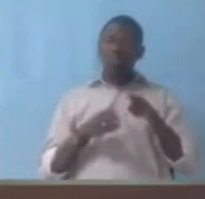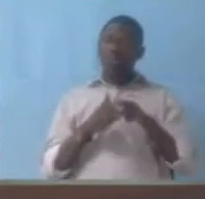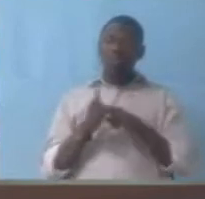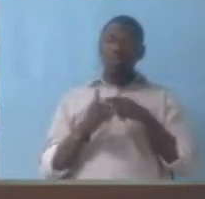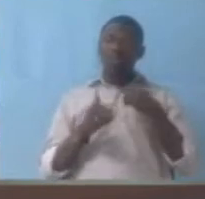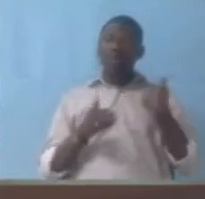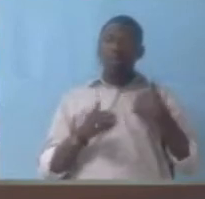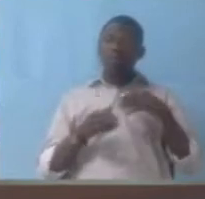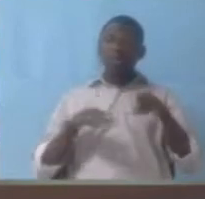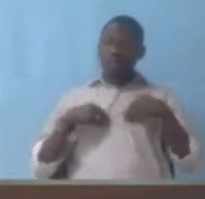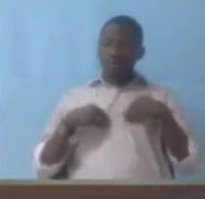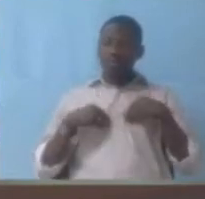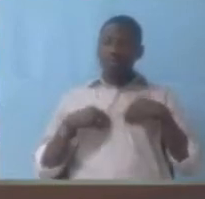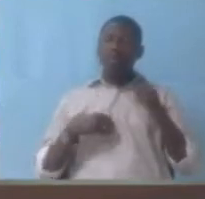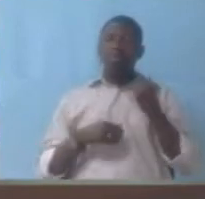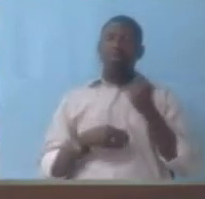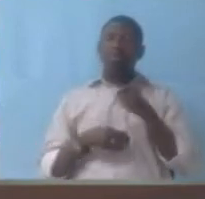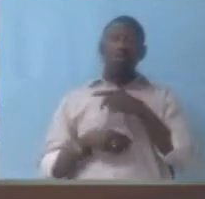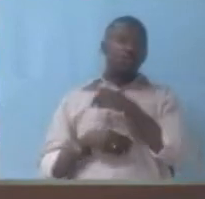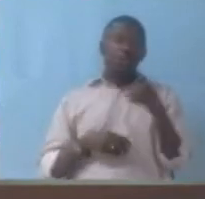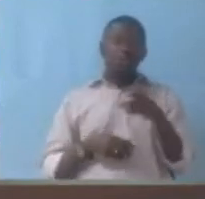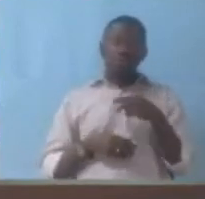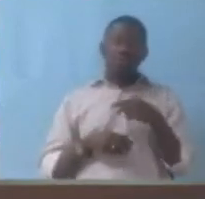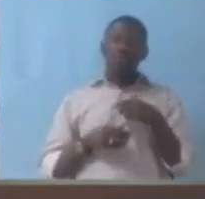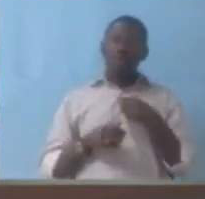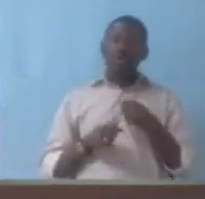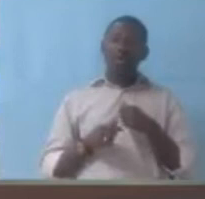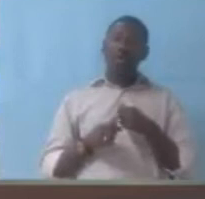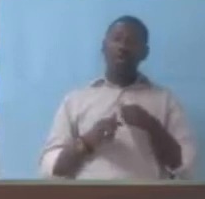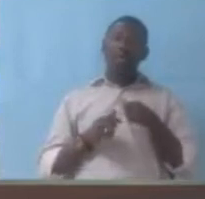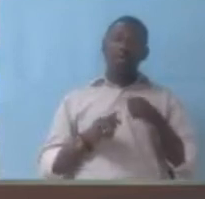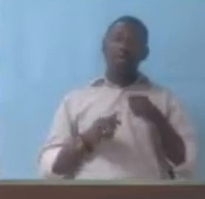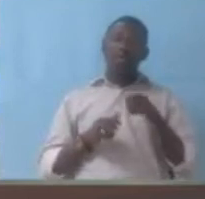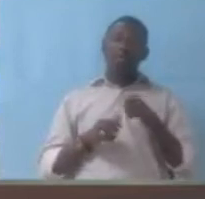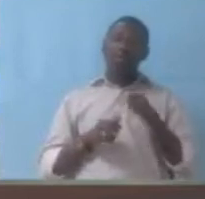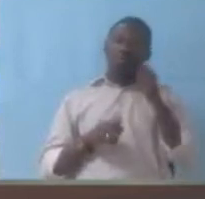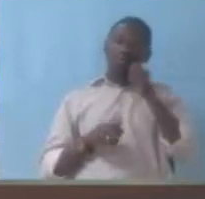was ruled, they were ruling by the barrel of a gun. And the people